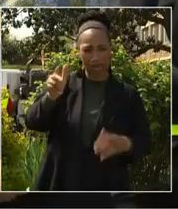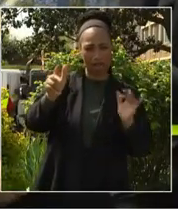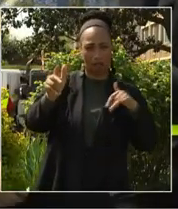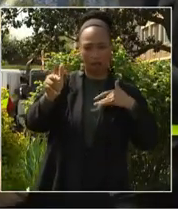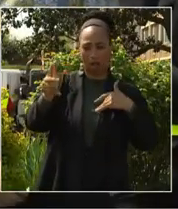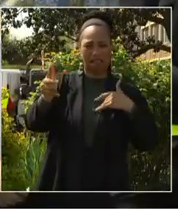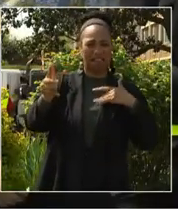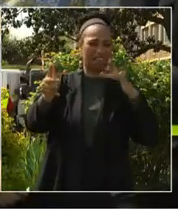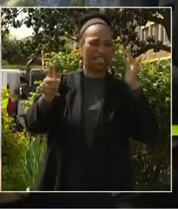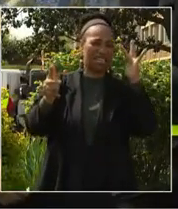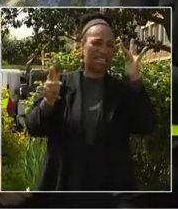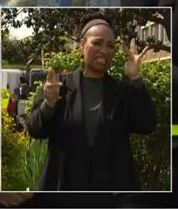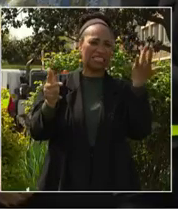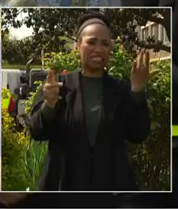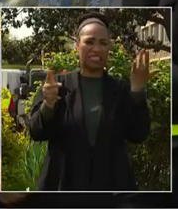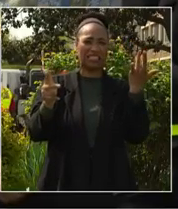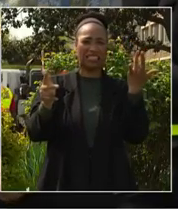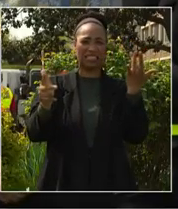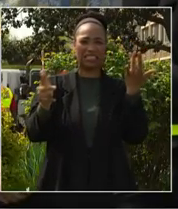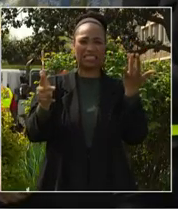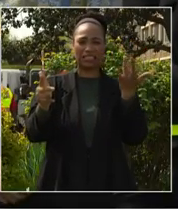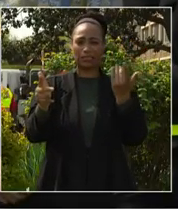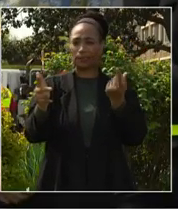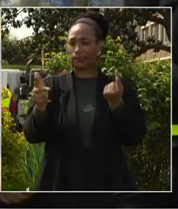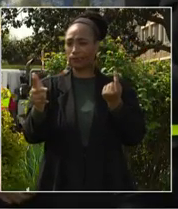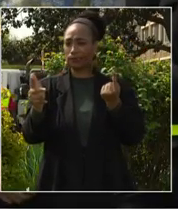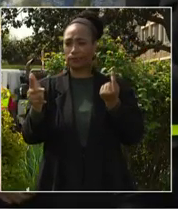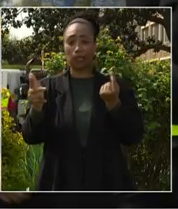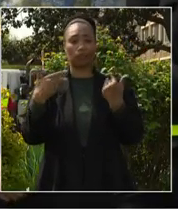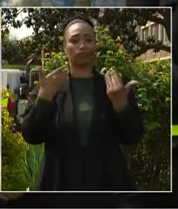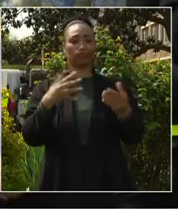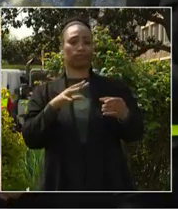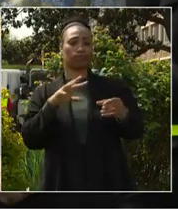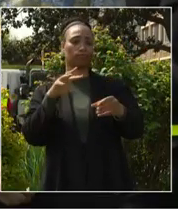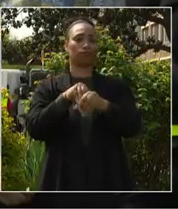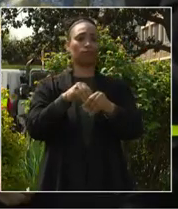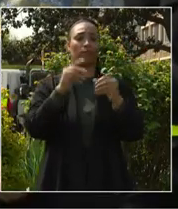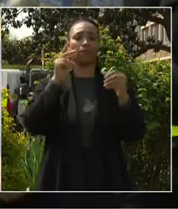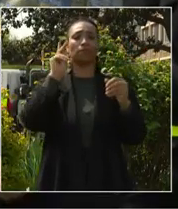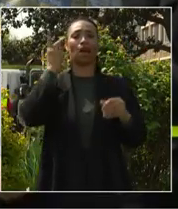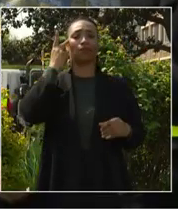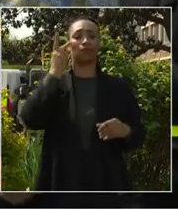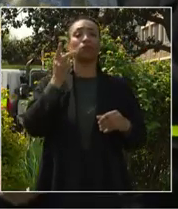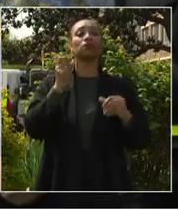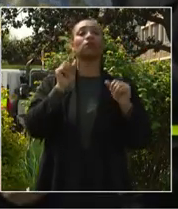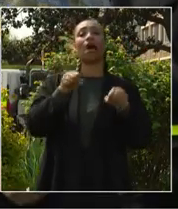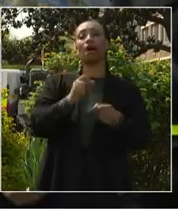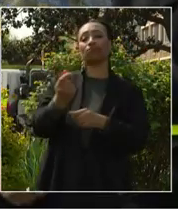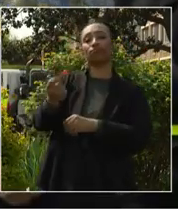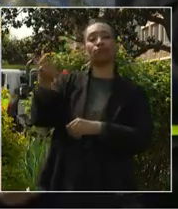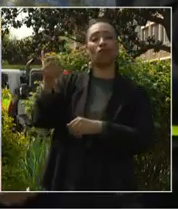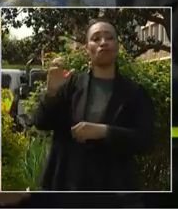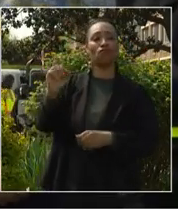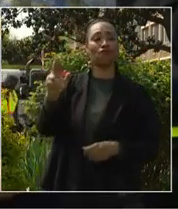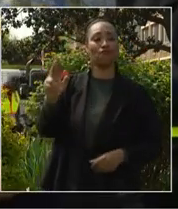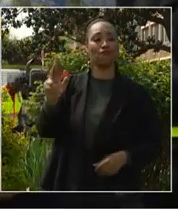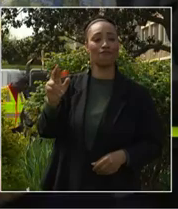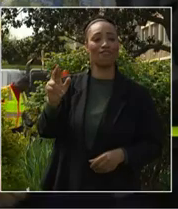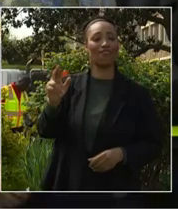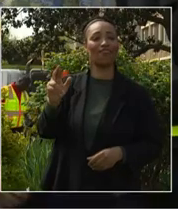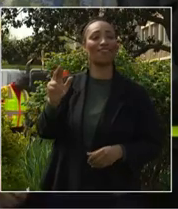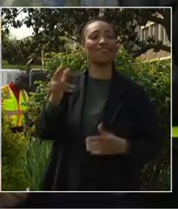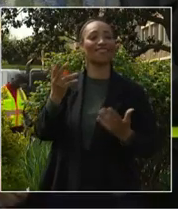something and work on fixing that. And so we know the job of our ANC commissioners is a voluntary